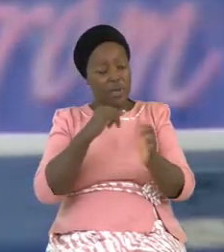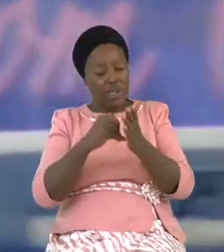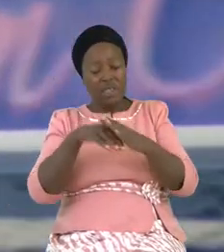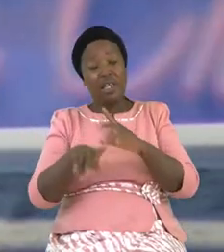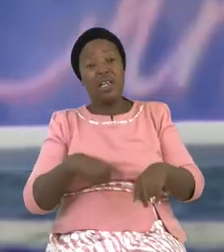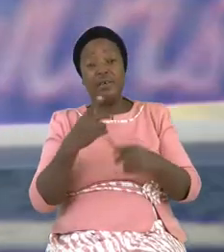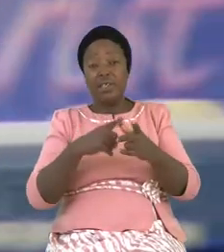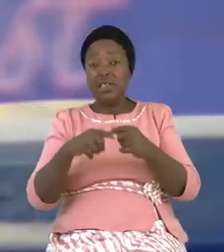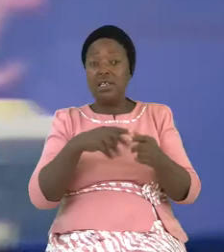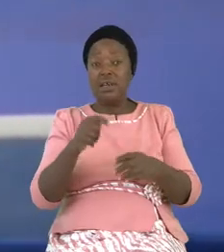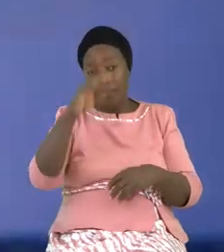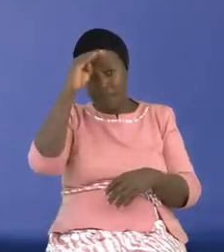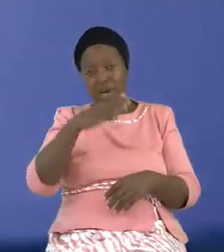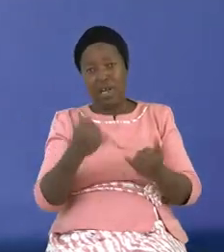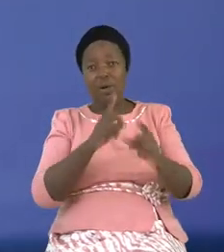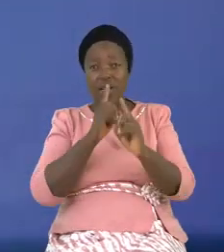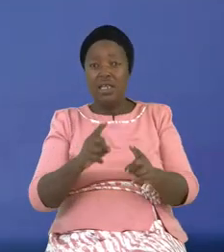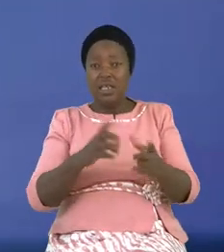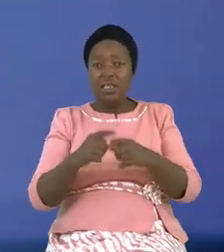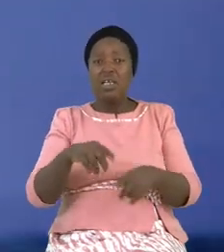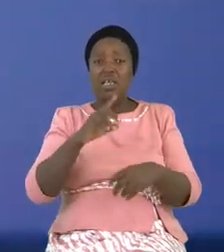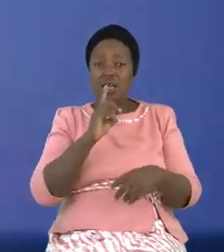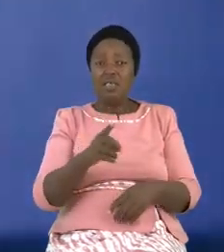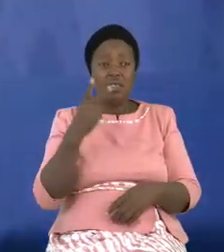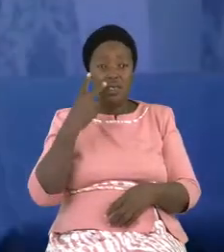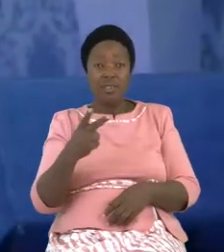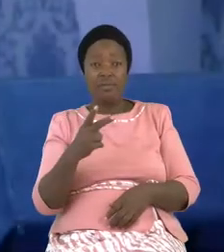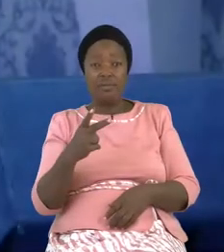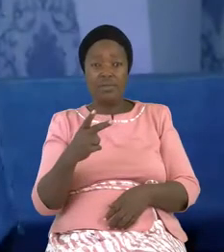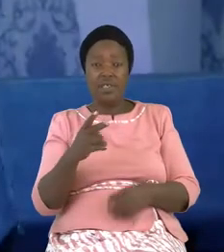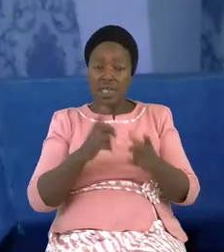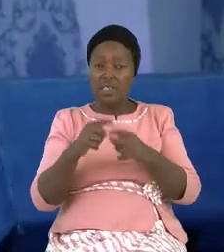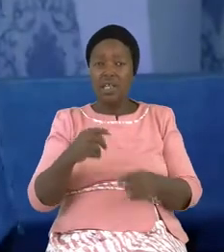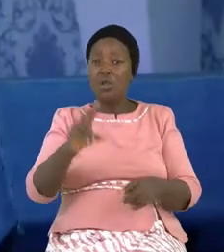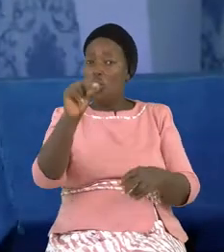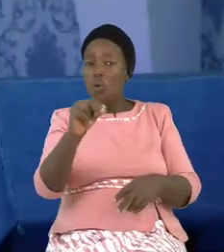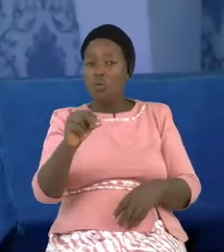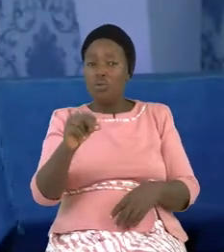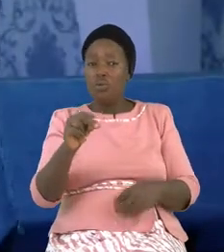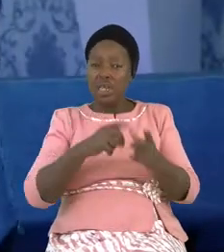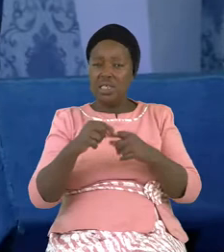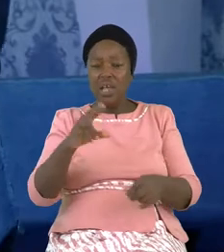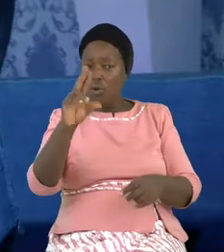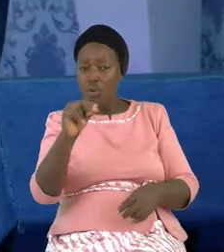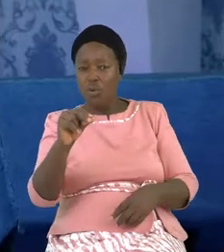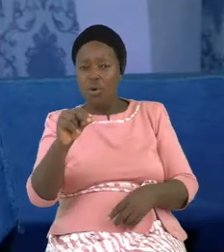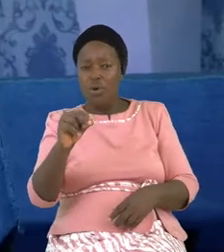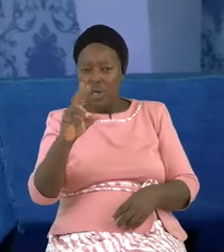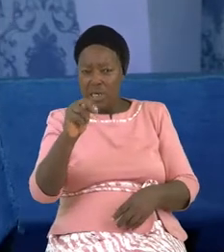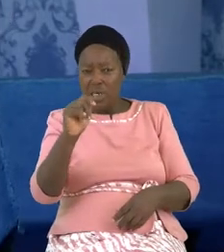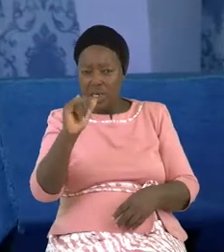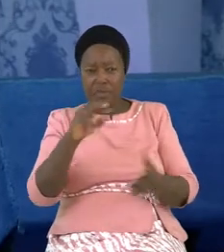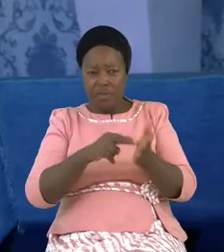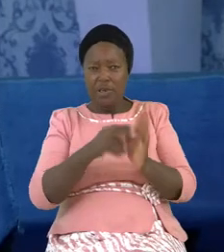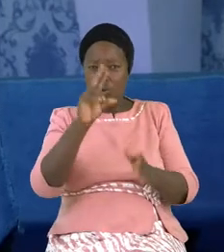then the man responded and he says, nay. He says no to the devil. and no to every circumstance, and no